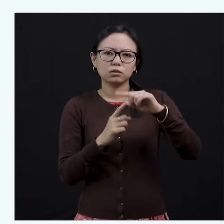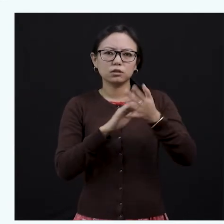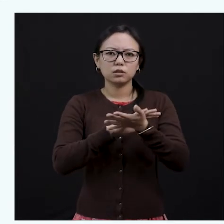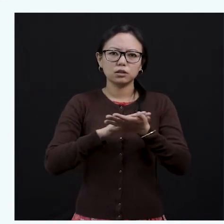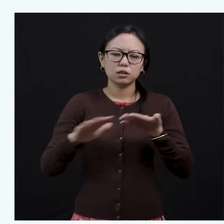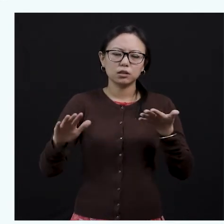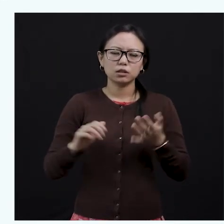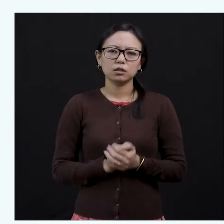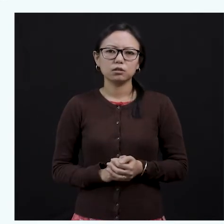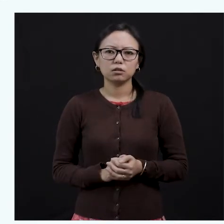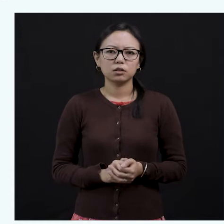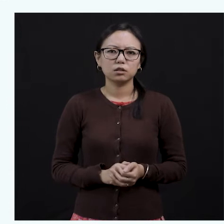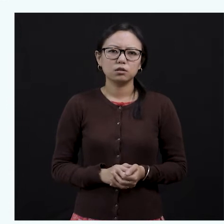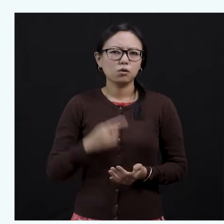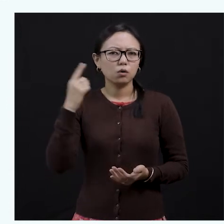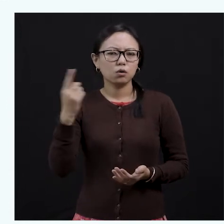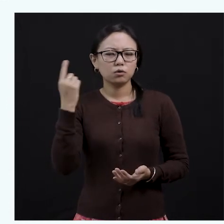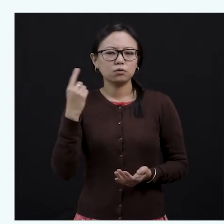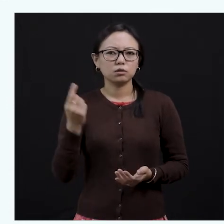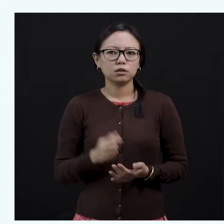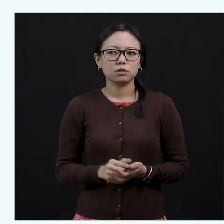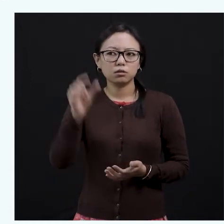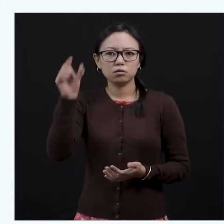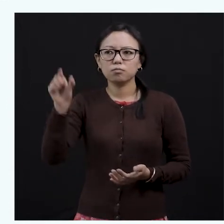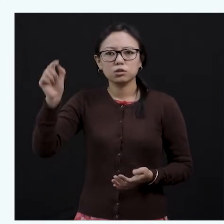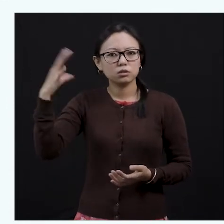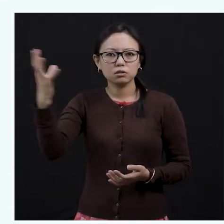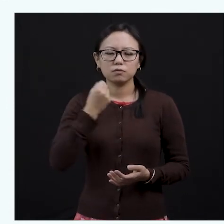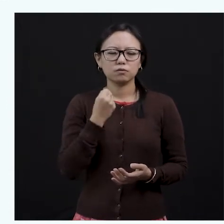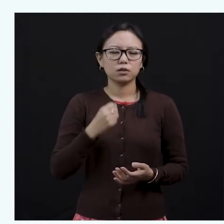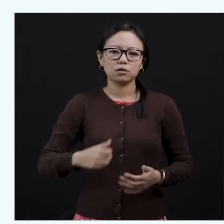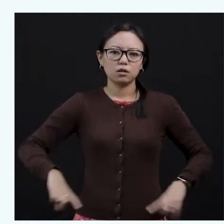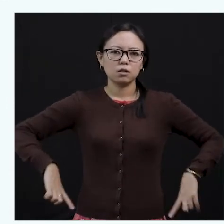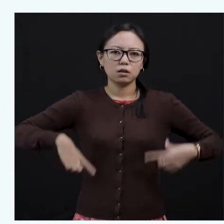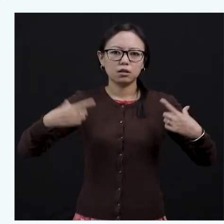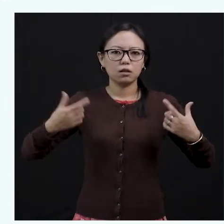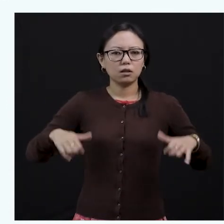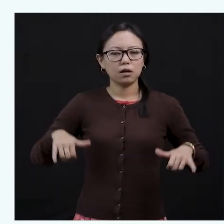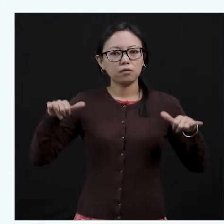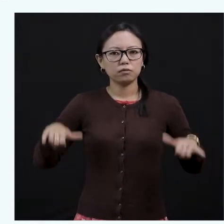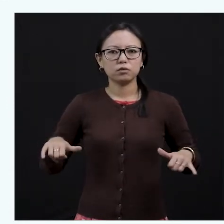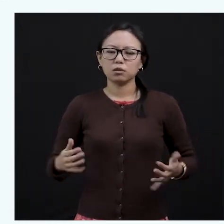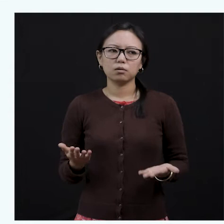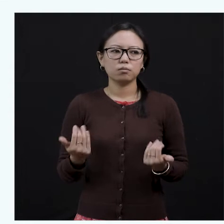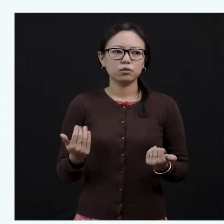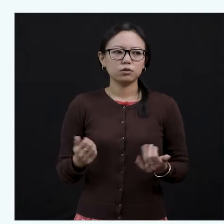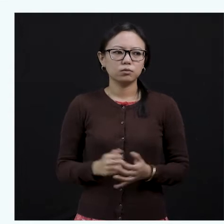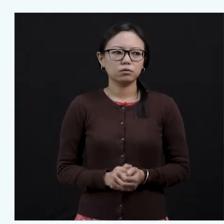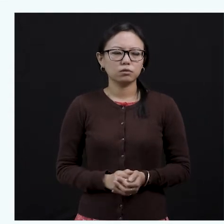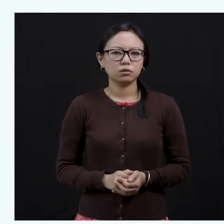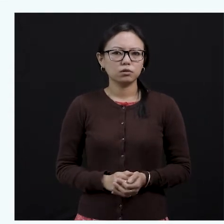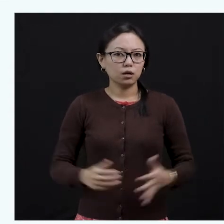next subtopic, okay? As of now, look carefully. We have 8 planets. The biggest one